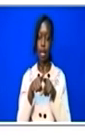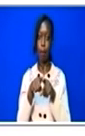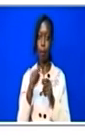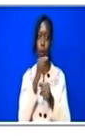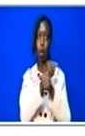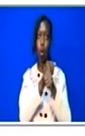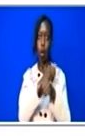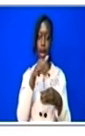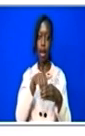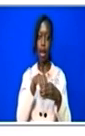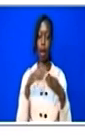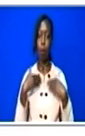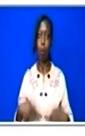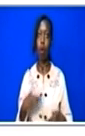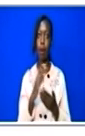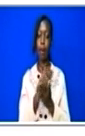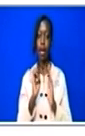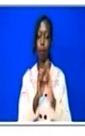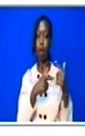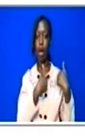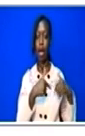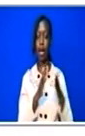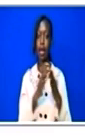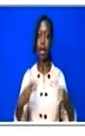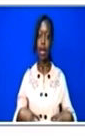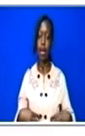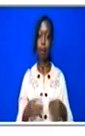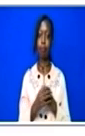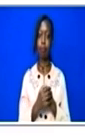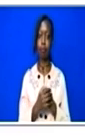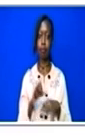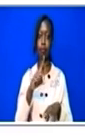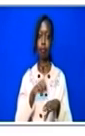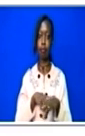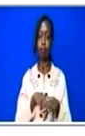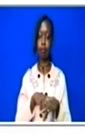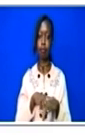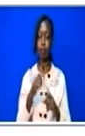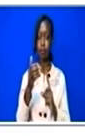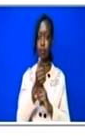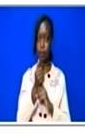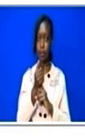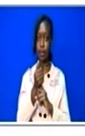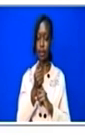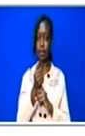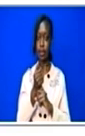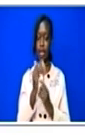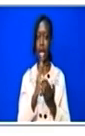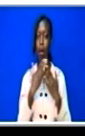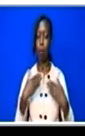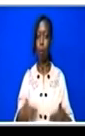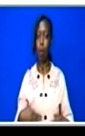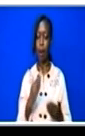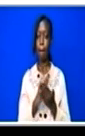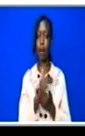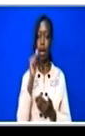such as the heart, such as the kidneys. So said when they are found around such major organs, Yes. they absorb shock. Yes.